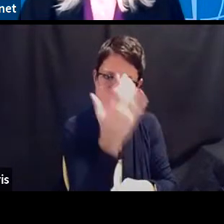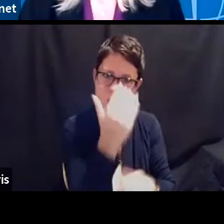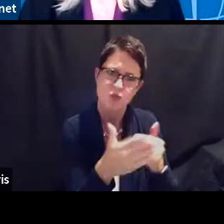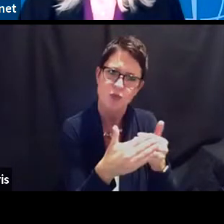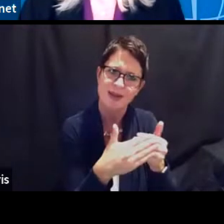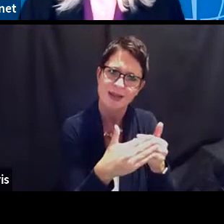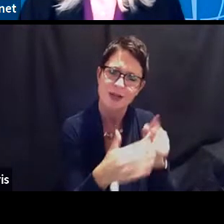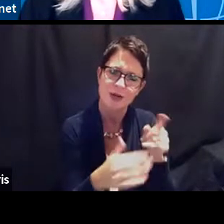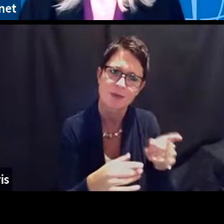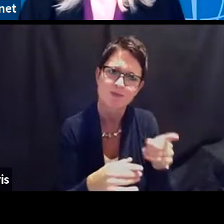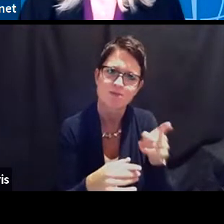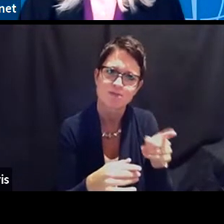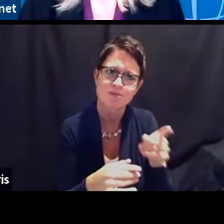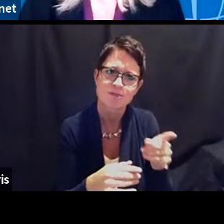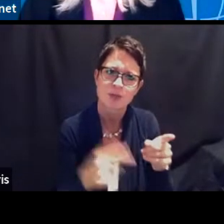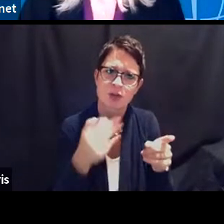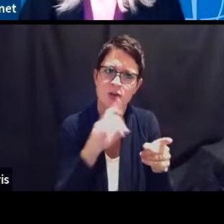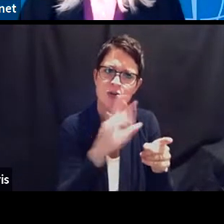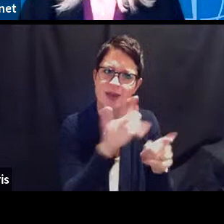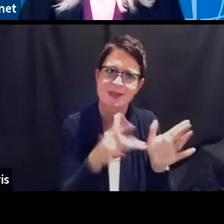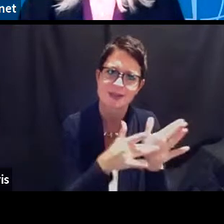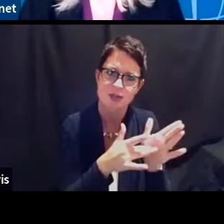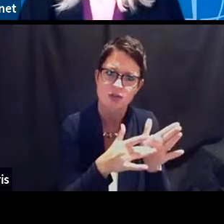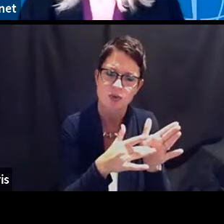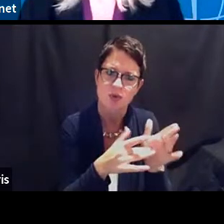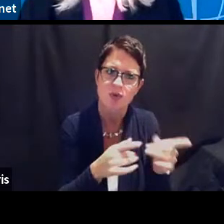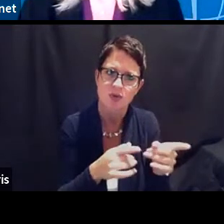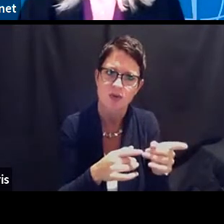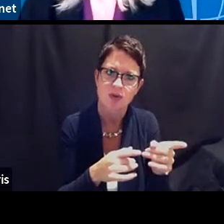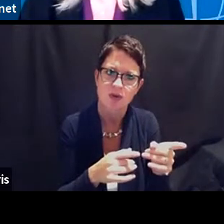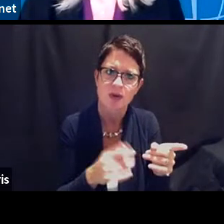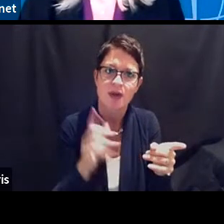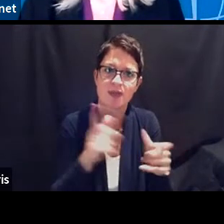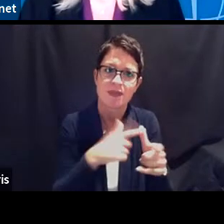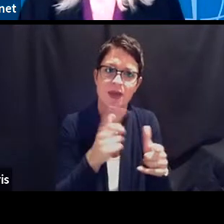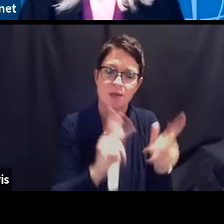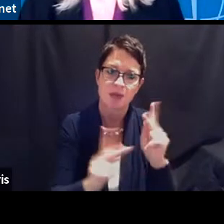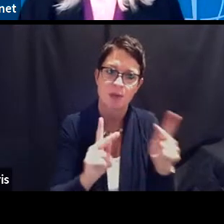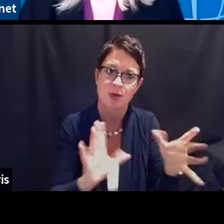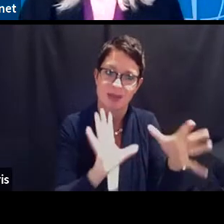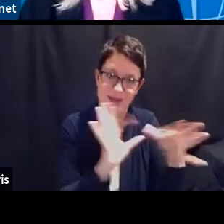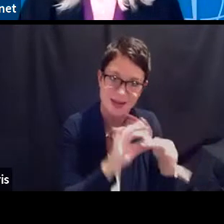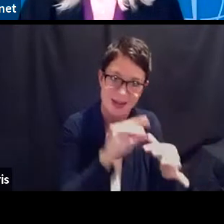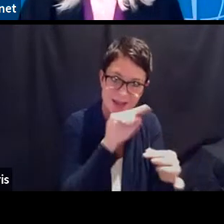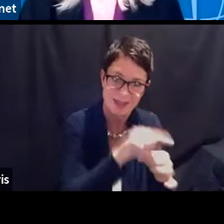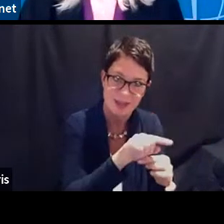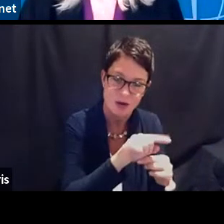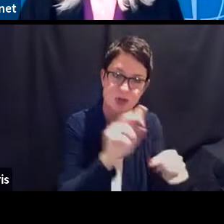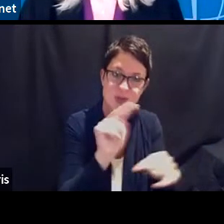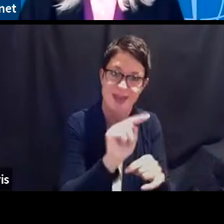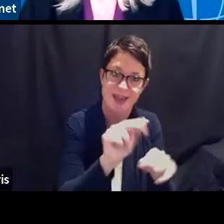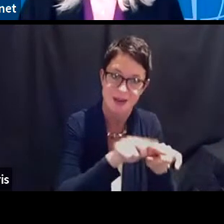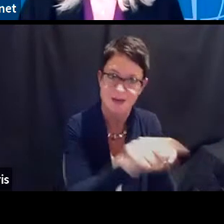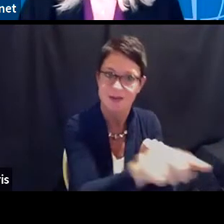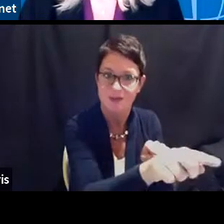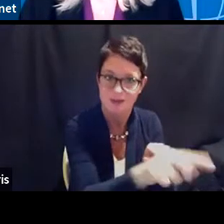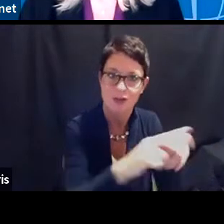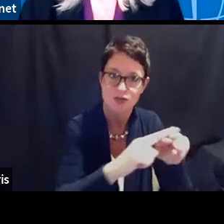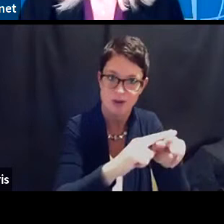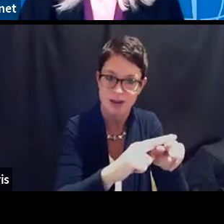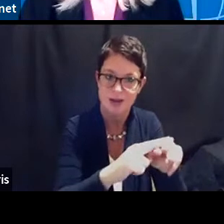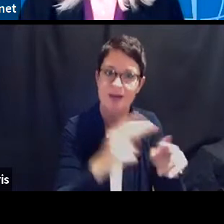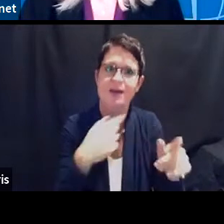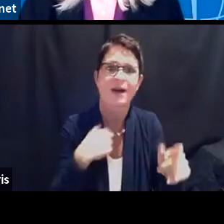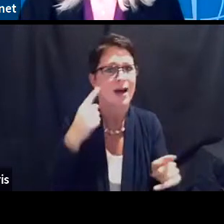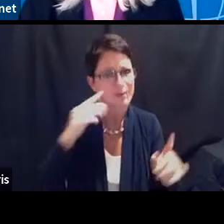the Grand Central. So maybe then people could connect to the N train. I think maybe something like that